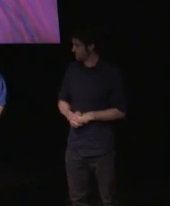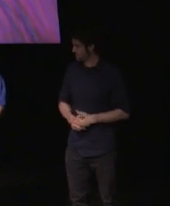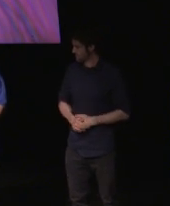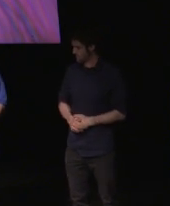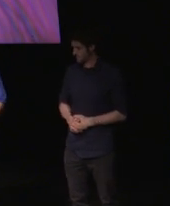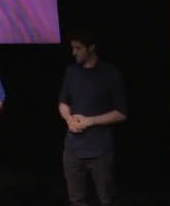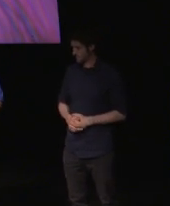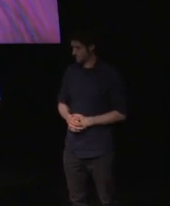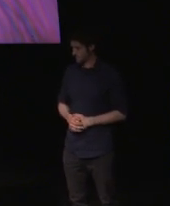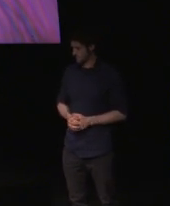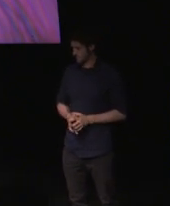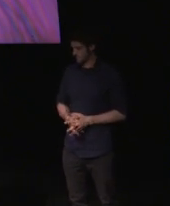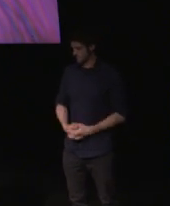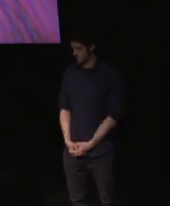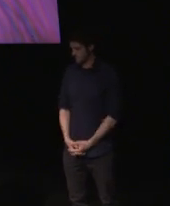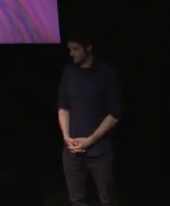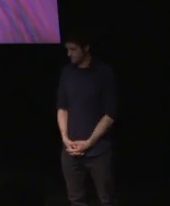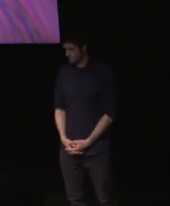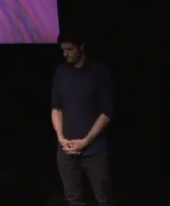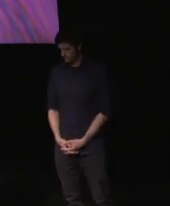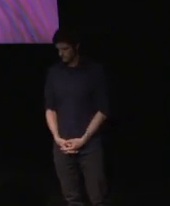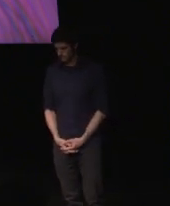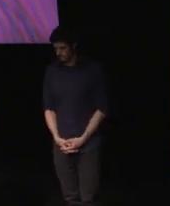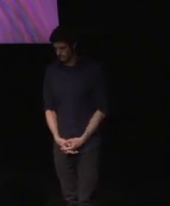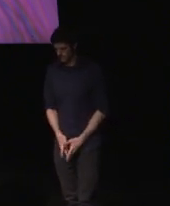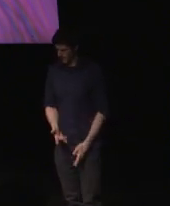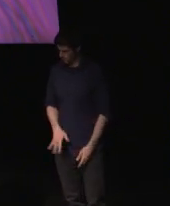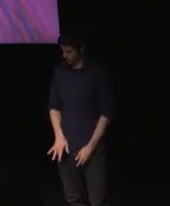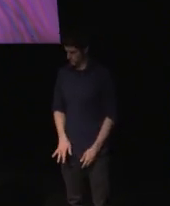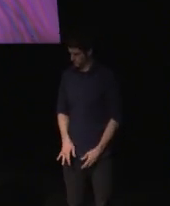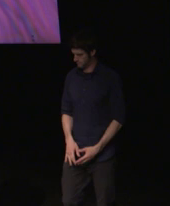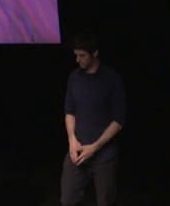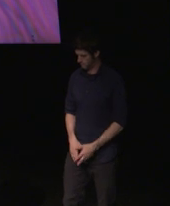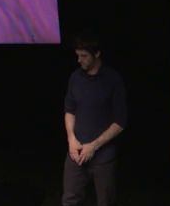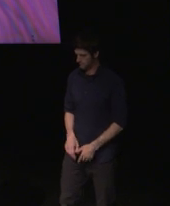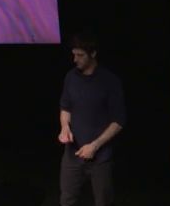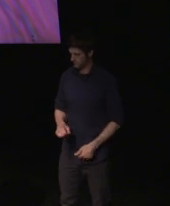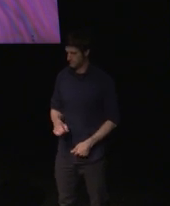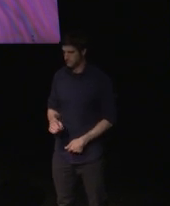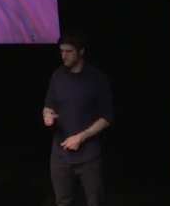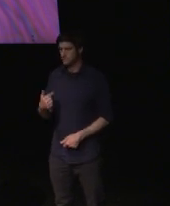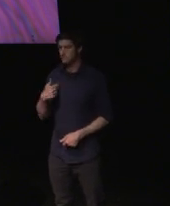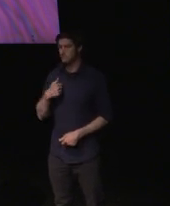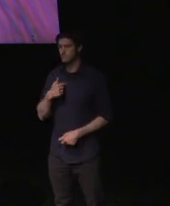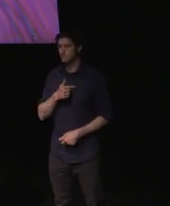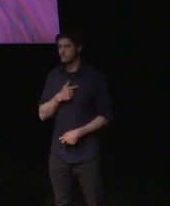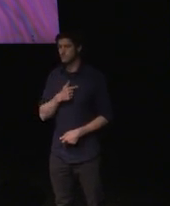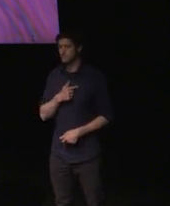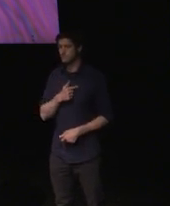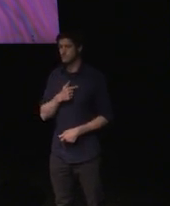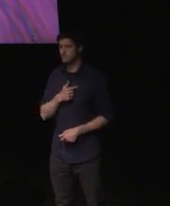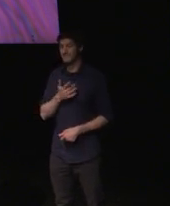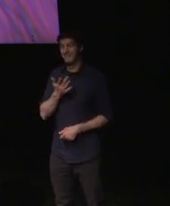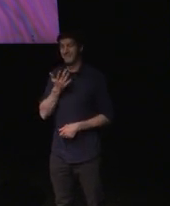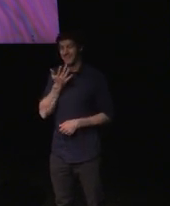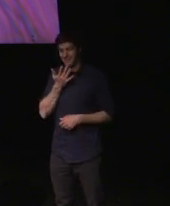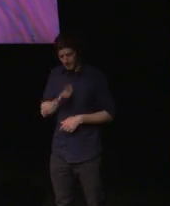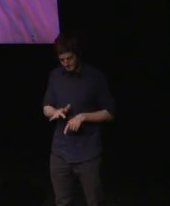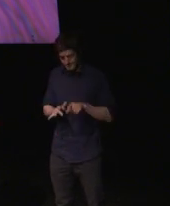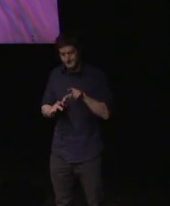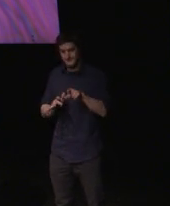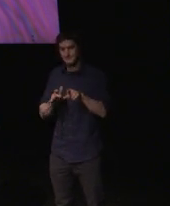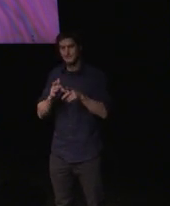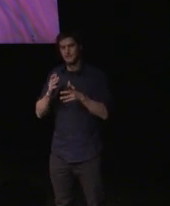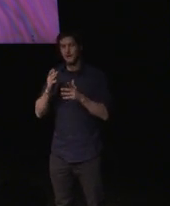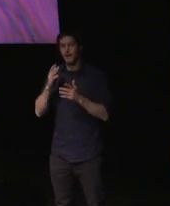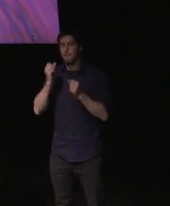we've been extremely fortunate to have heaps and heaps of accolades and overwhelming goodwill sent our way because of